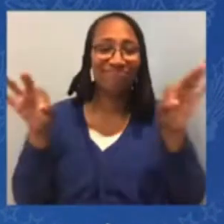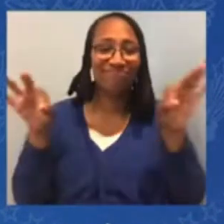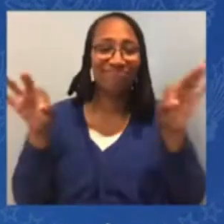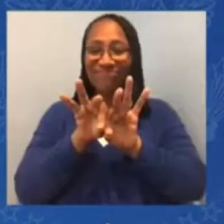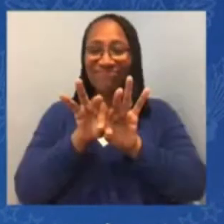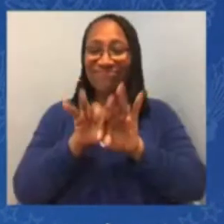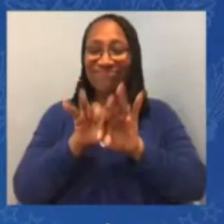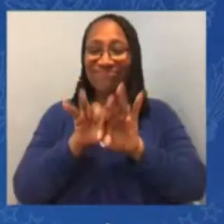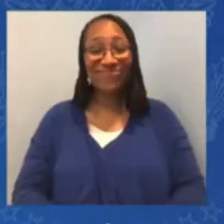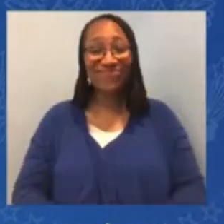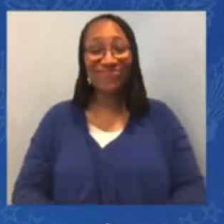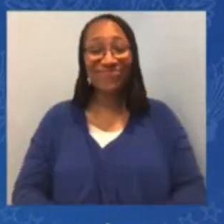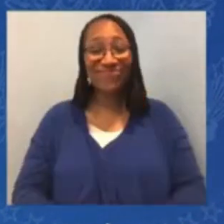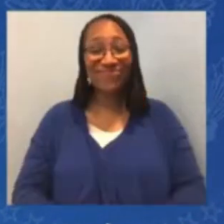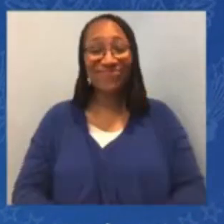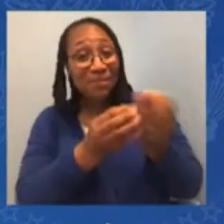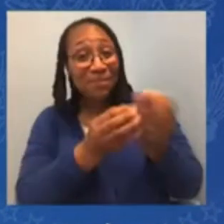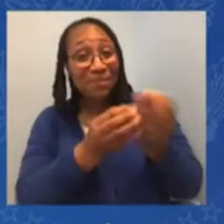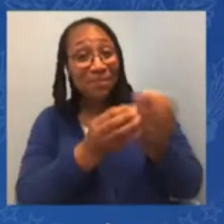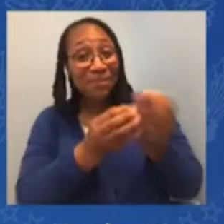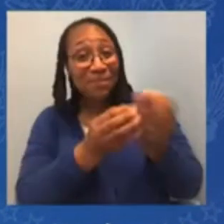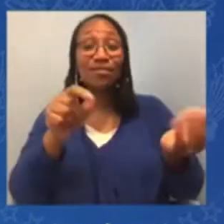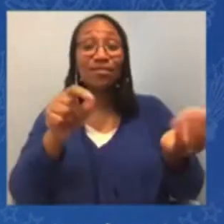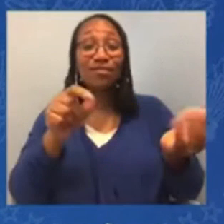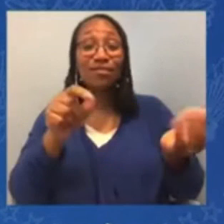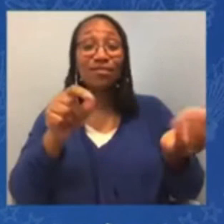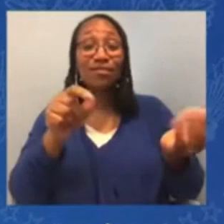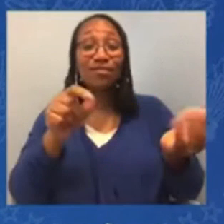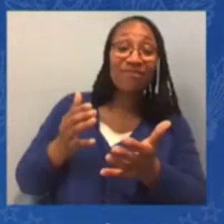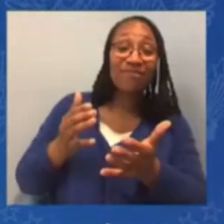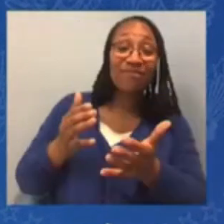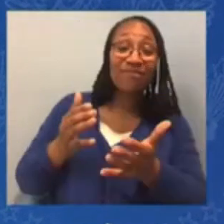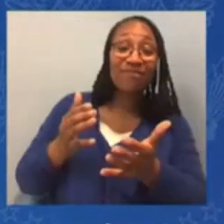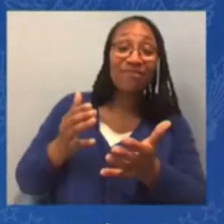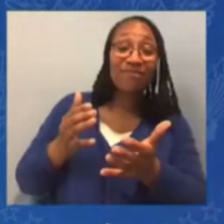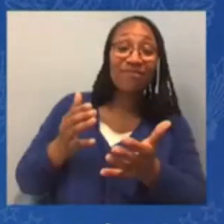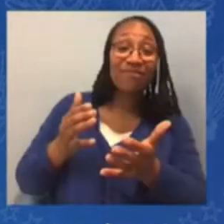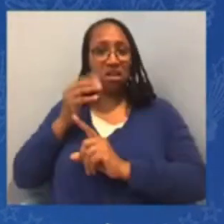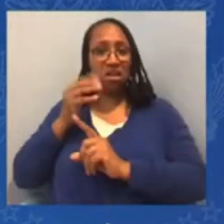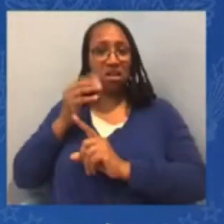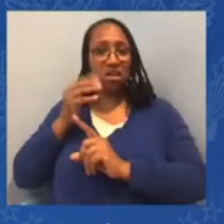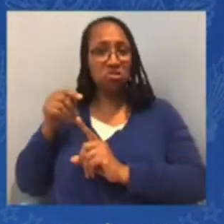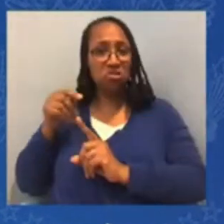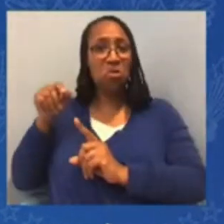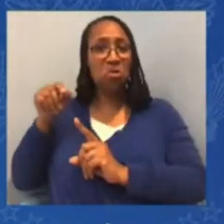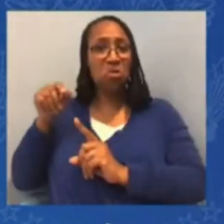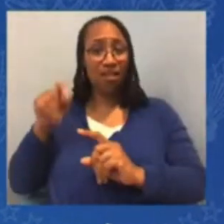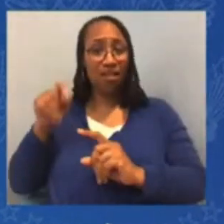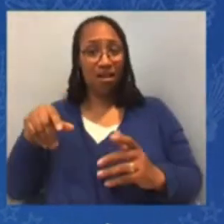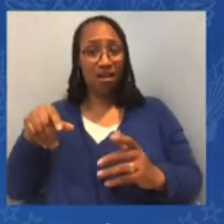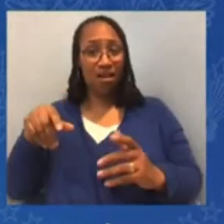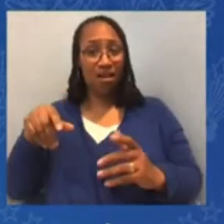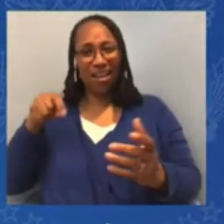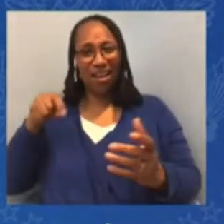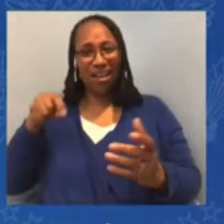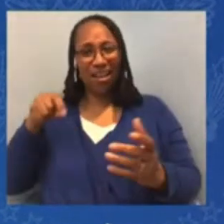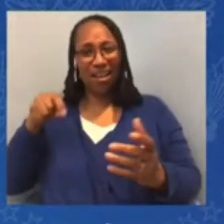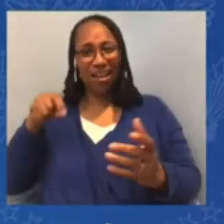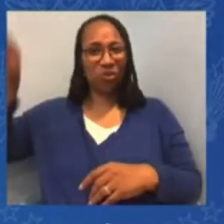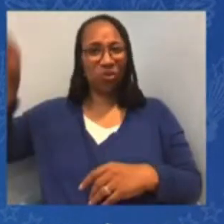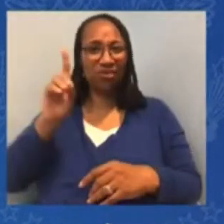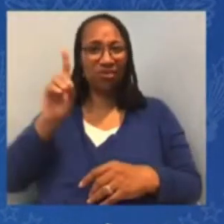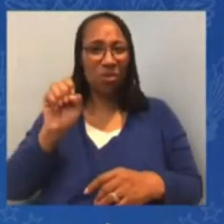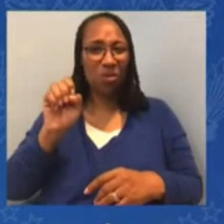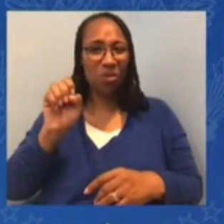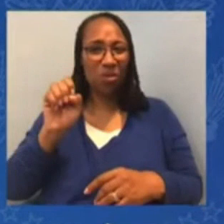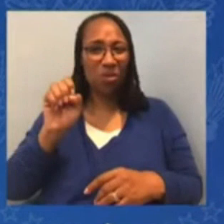wife Jill is not here today with me. She is in Delaware right now. She had to go back up. Jill and I have gotten to know many of you over the